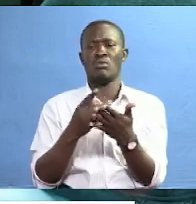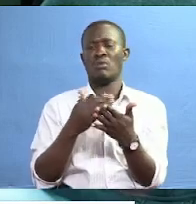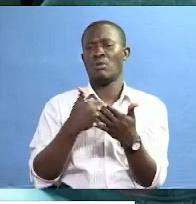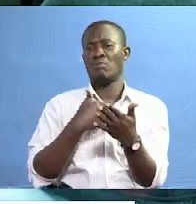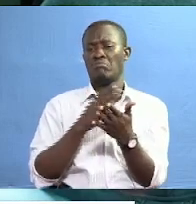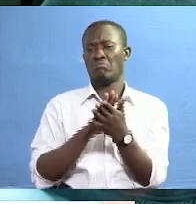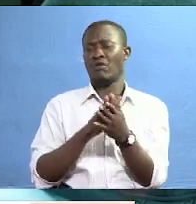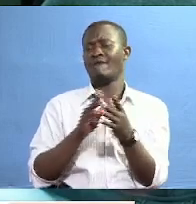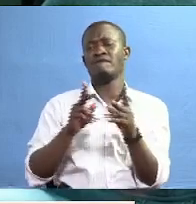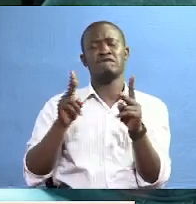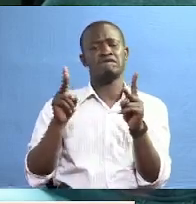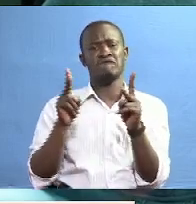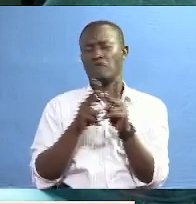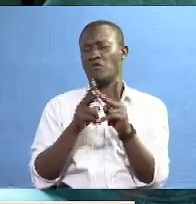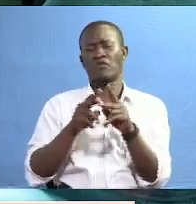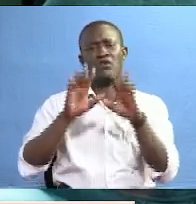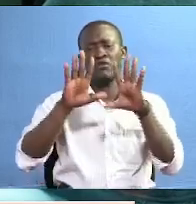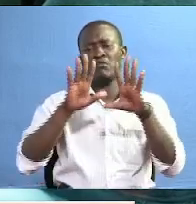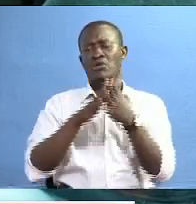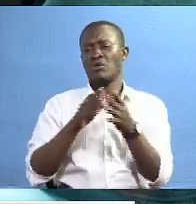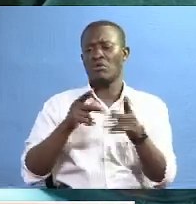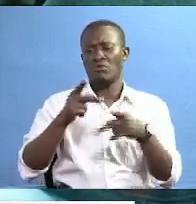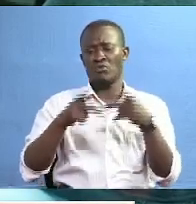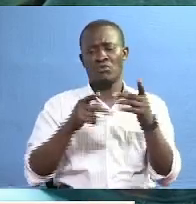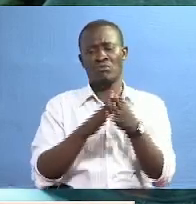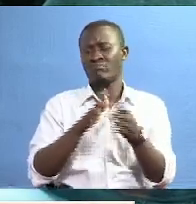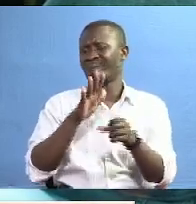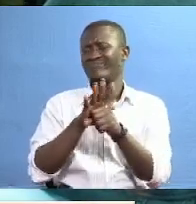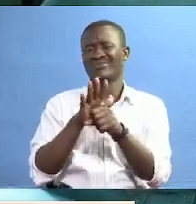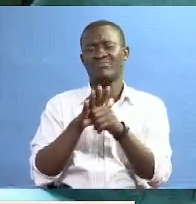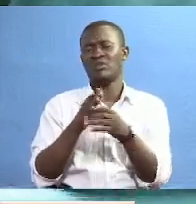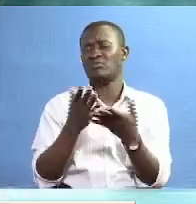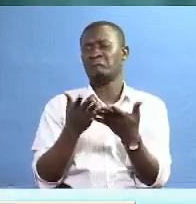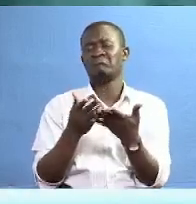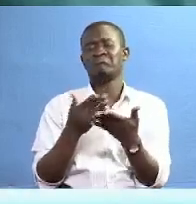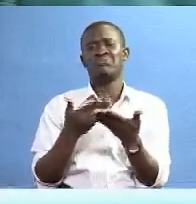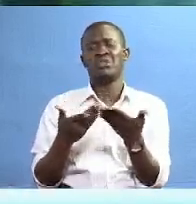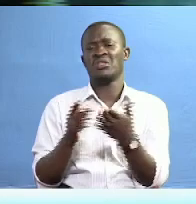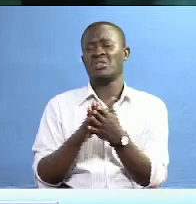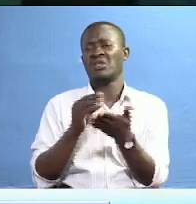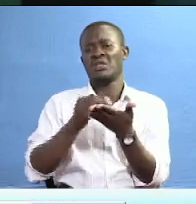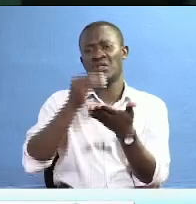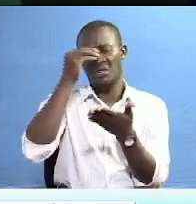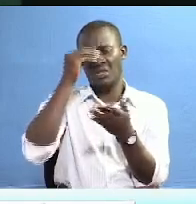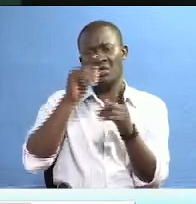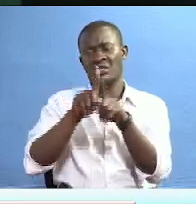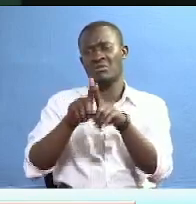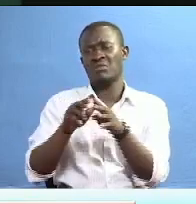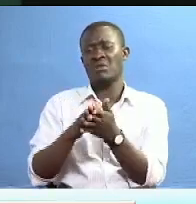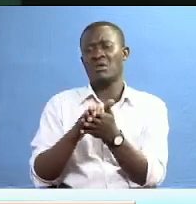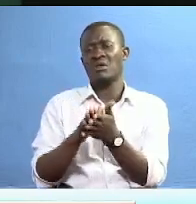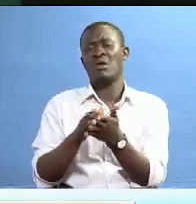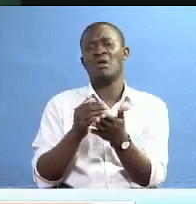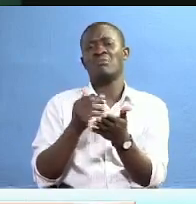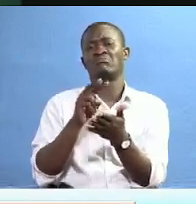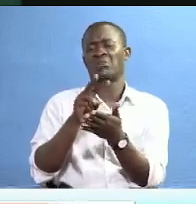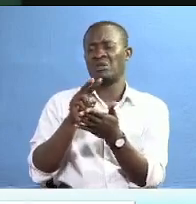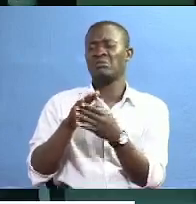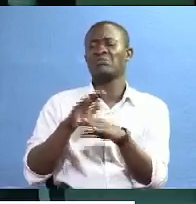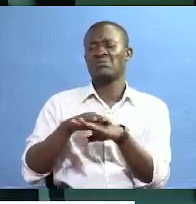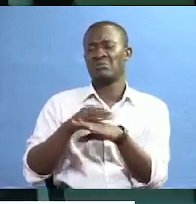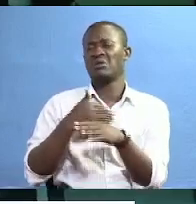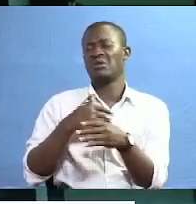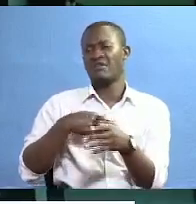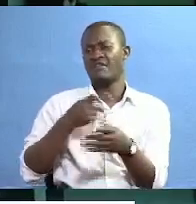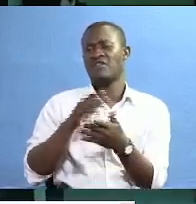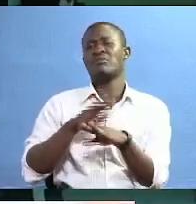and it's been a very vigorous process, a lot of mistakes, a lot of learning, but I'm glad I look good and I feel good in